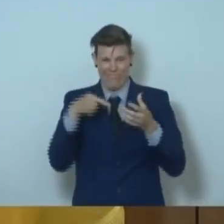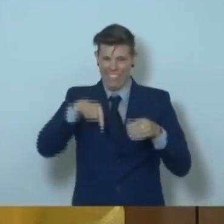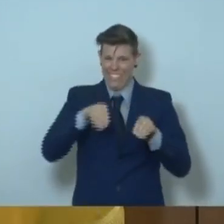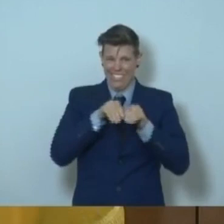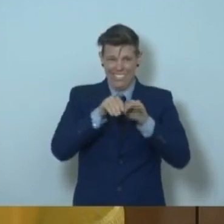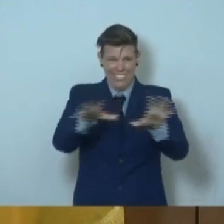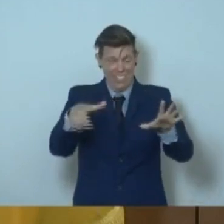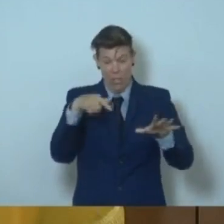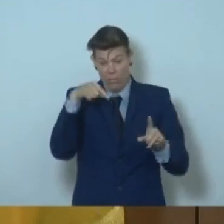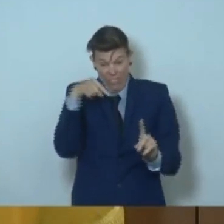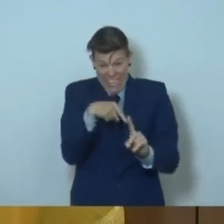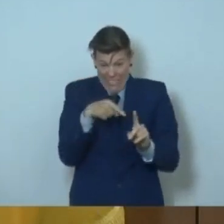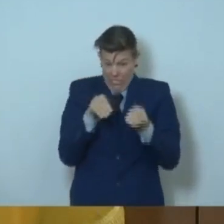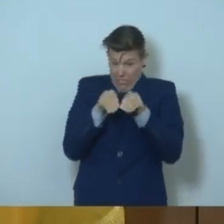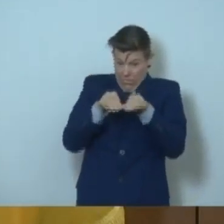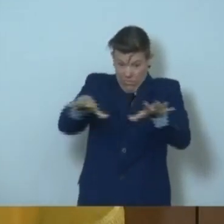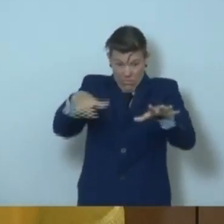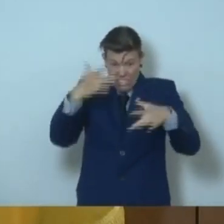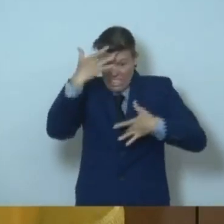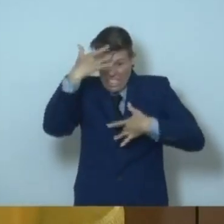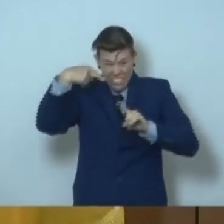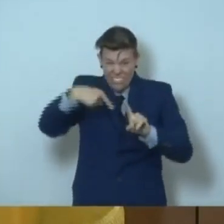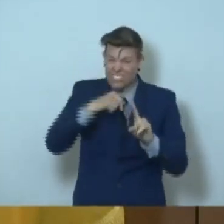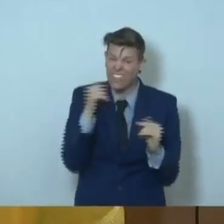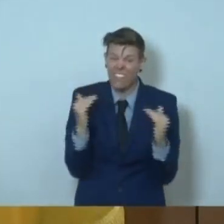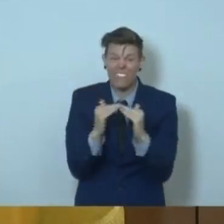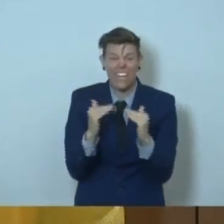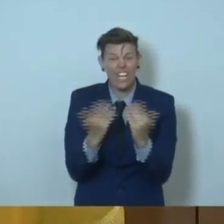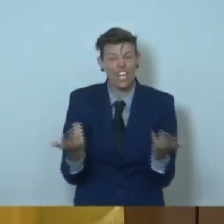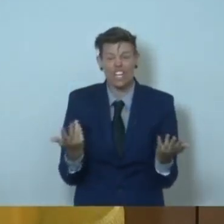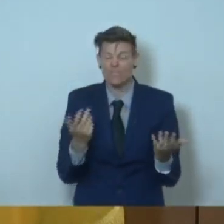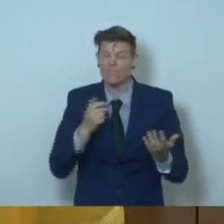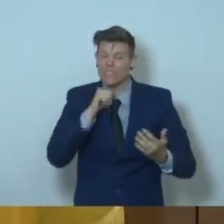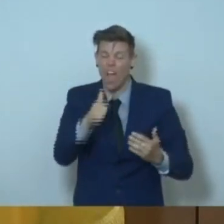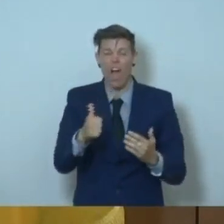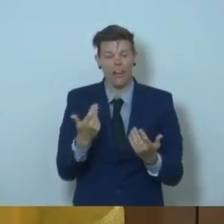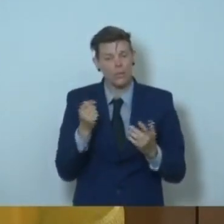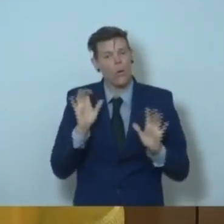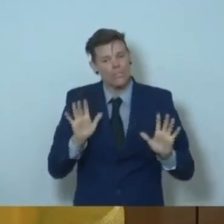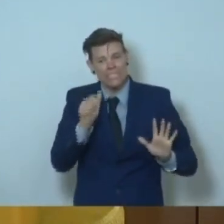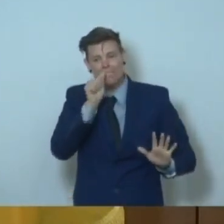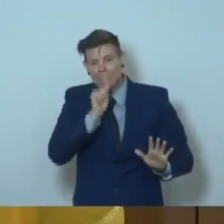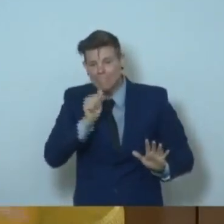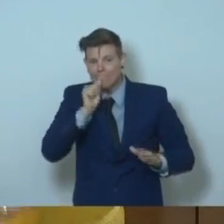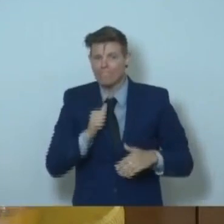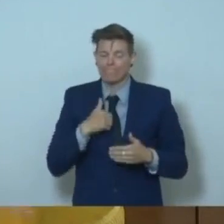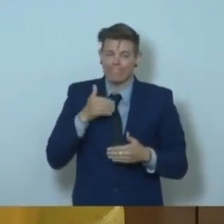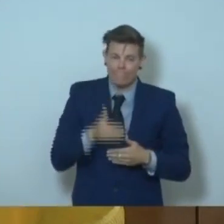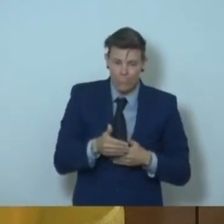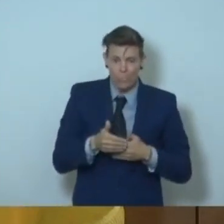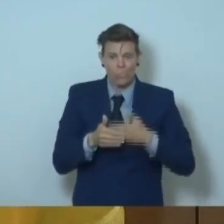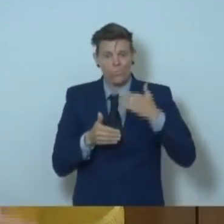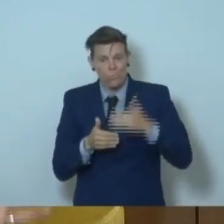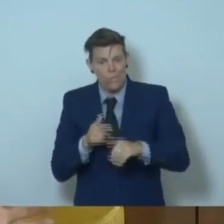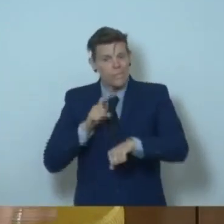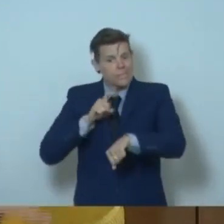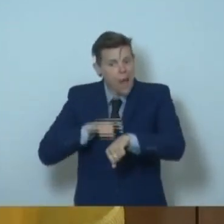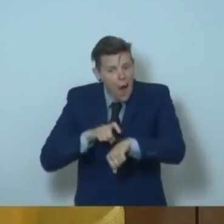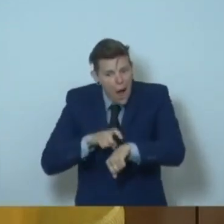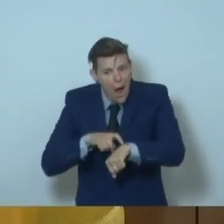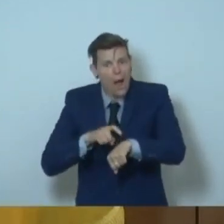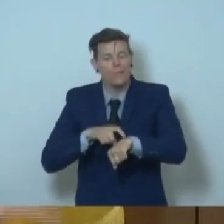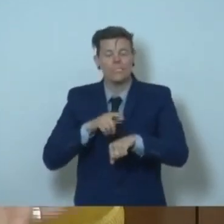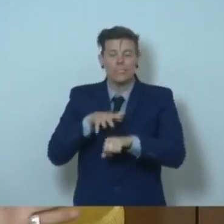unfair. Introducing risk, slow, prudent, safe, smart, looking at behavior, numbers of